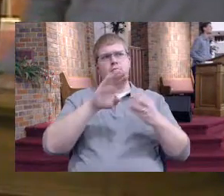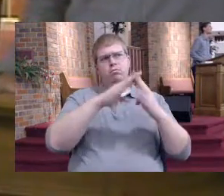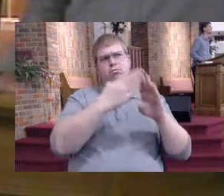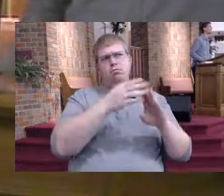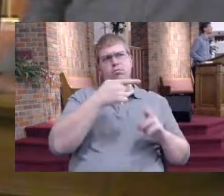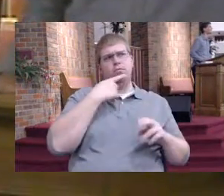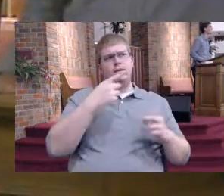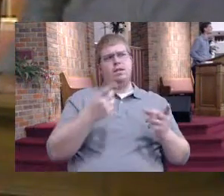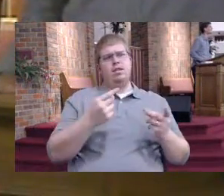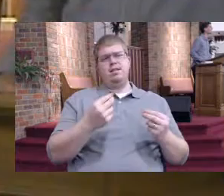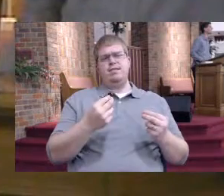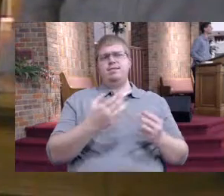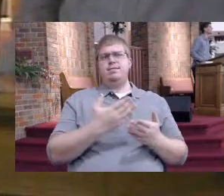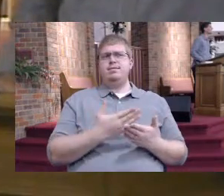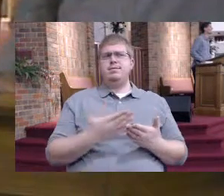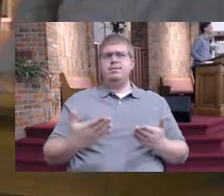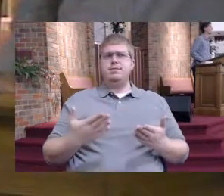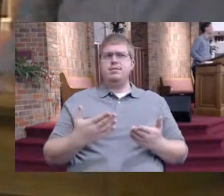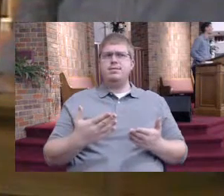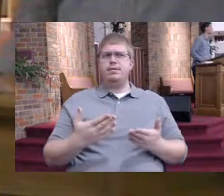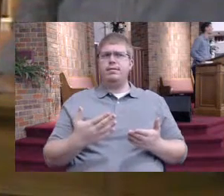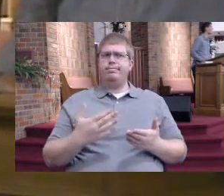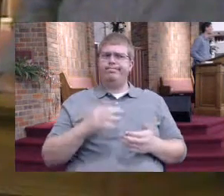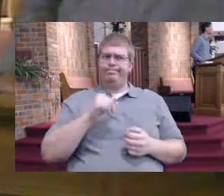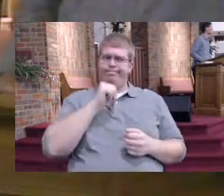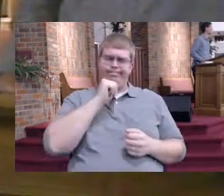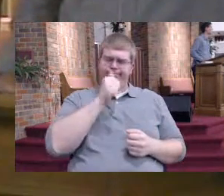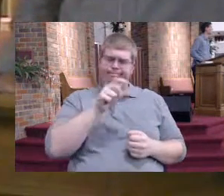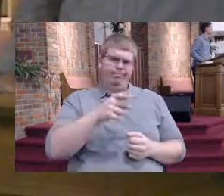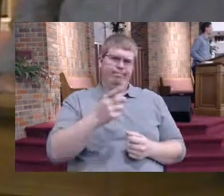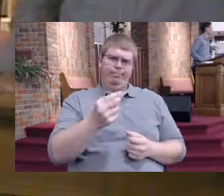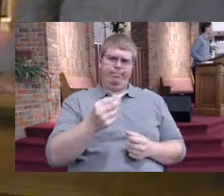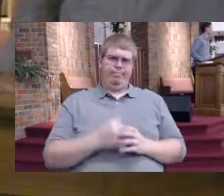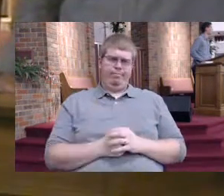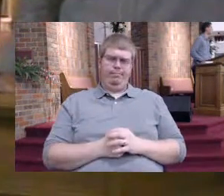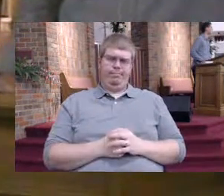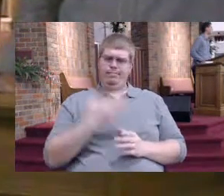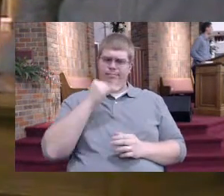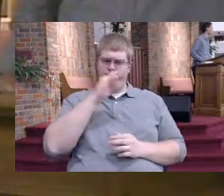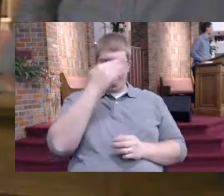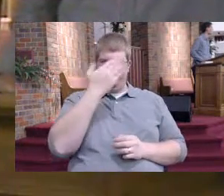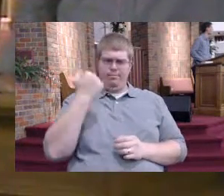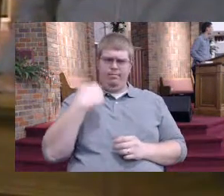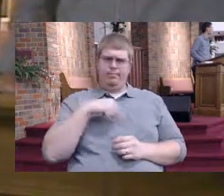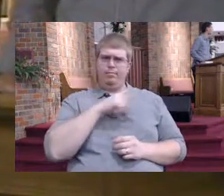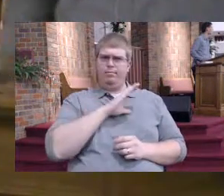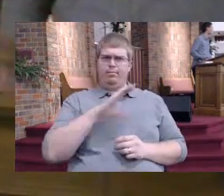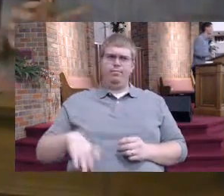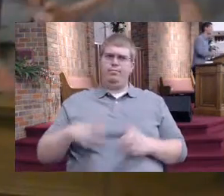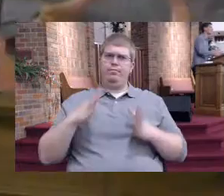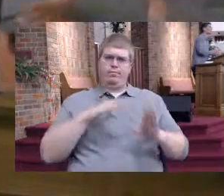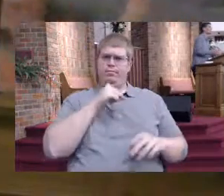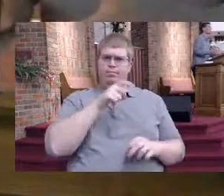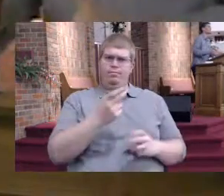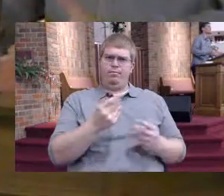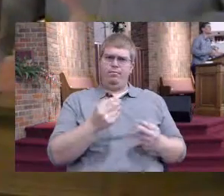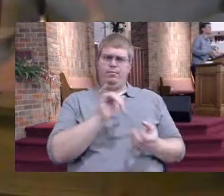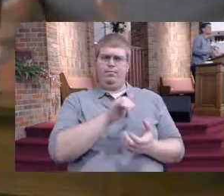village, that he was doing things that, you know, we're not supposed to do as Christians in this new life. And so